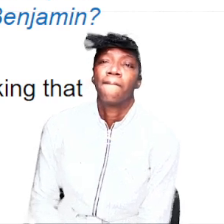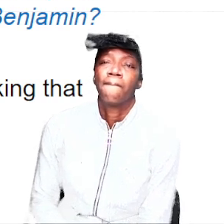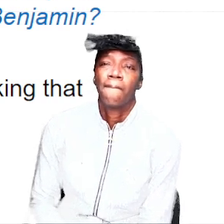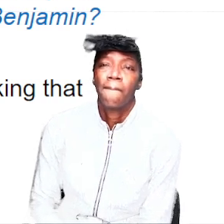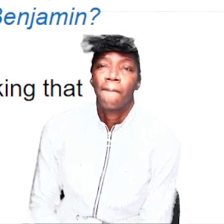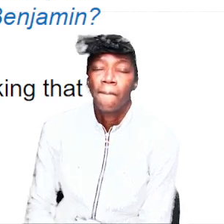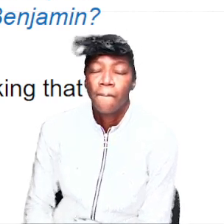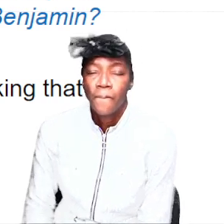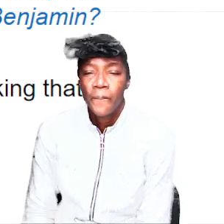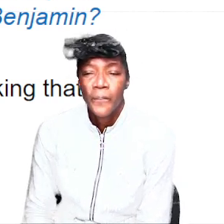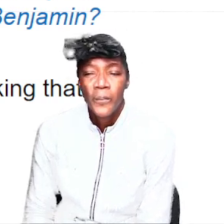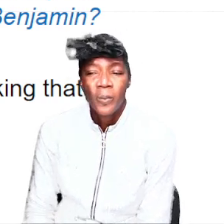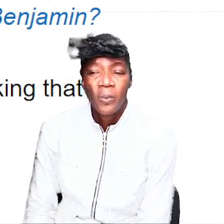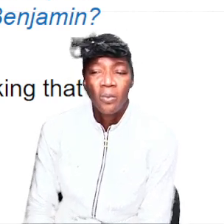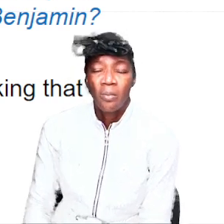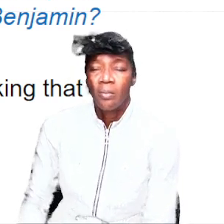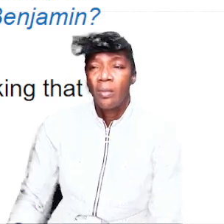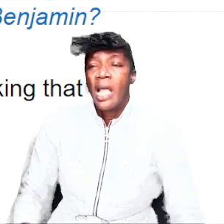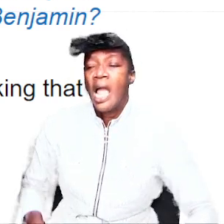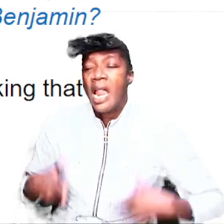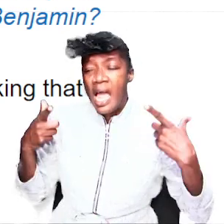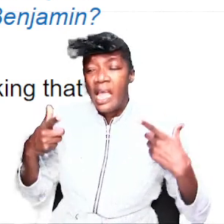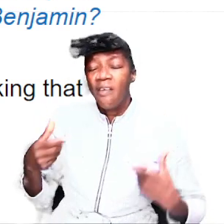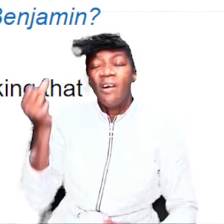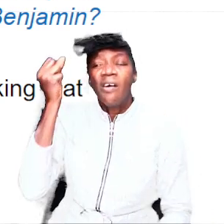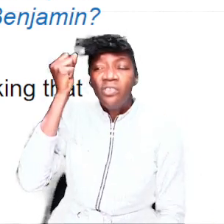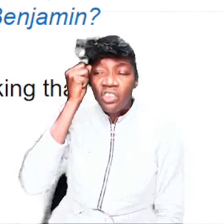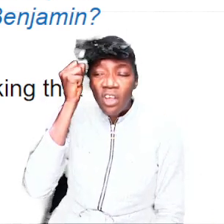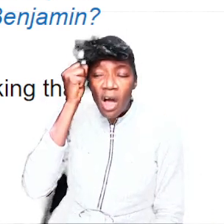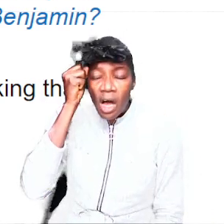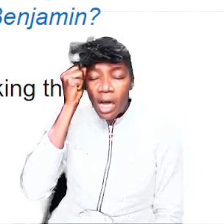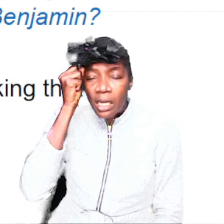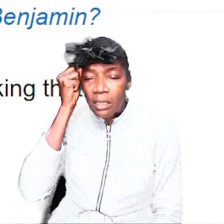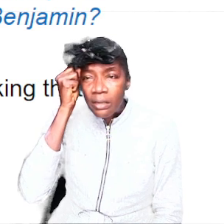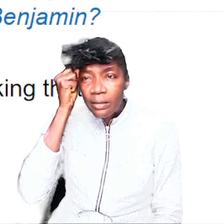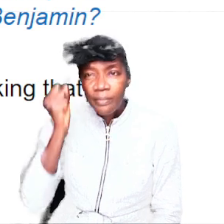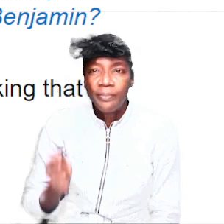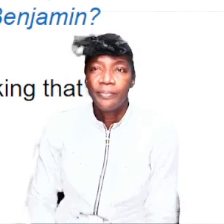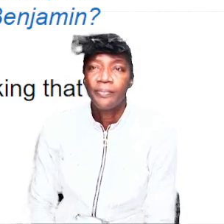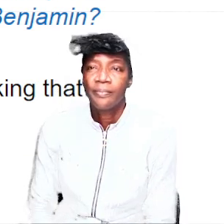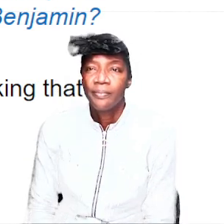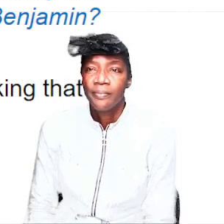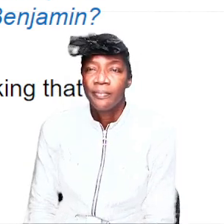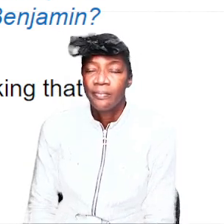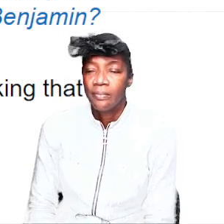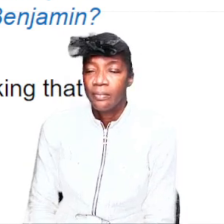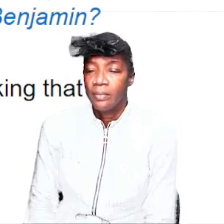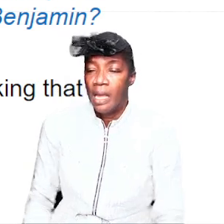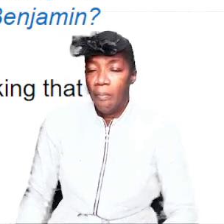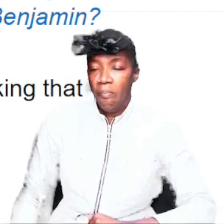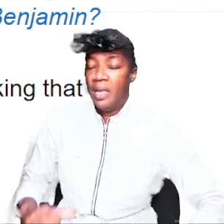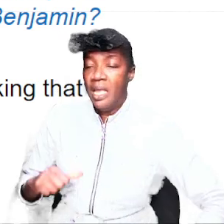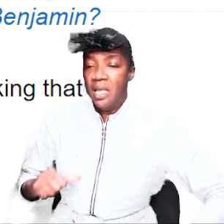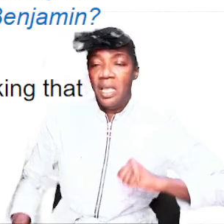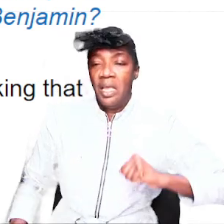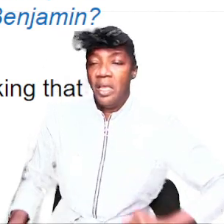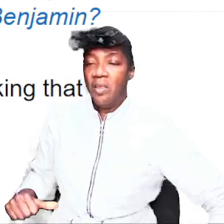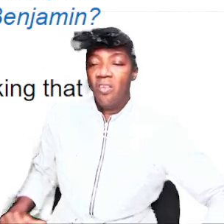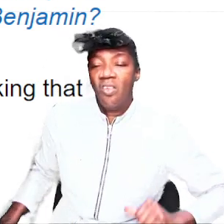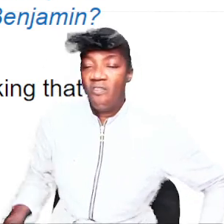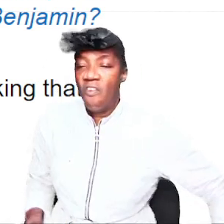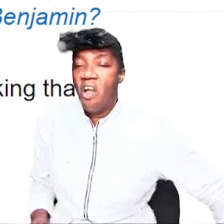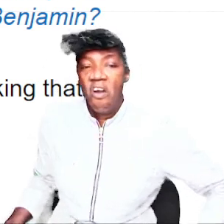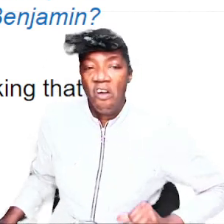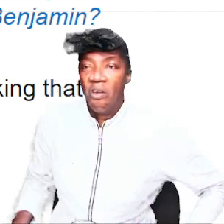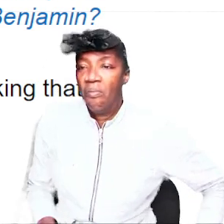So when we now look at the life of Saul, we said that his initial behavior, even before he was king, was